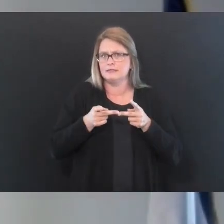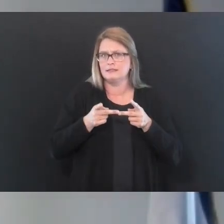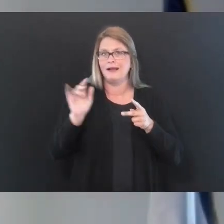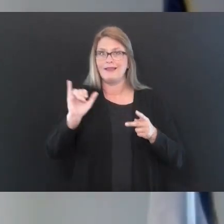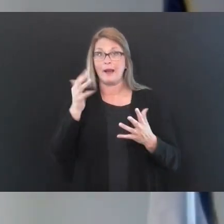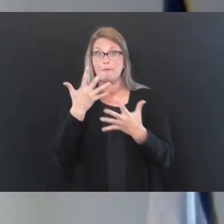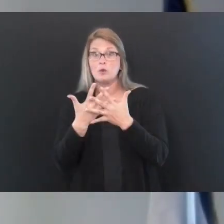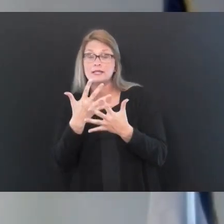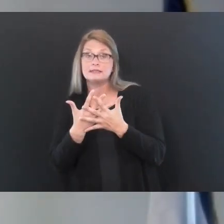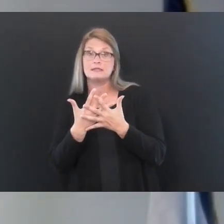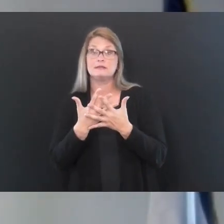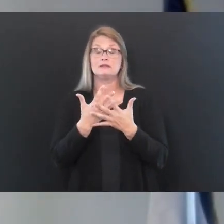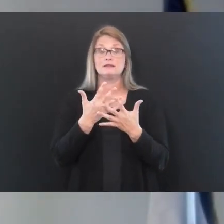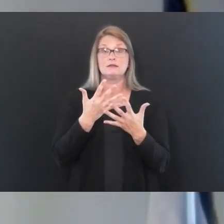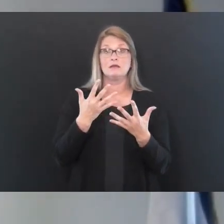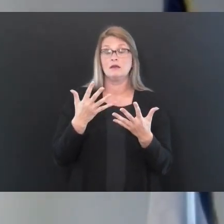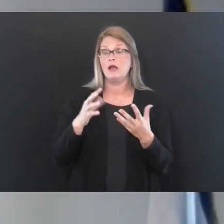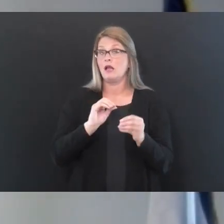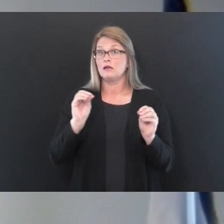and